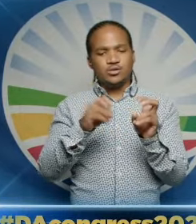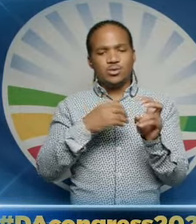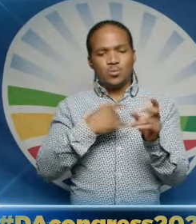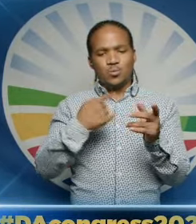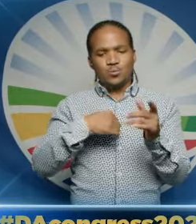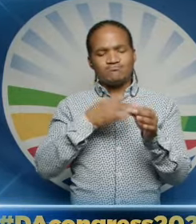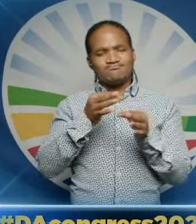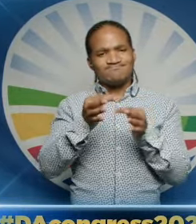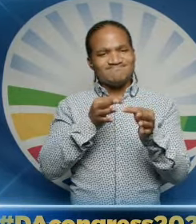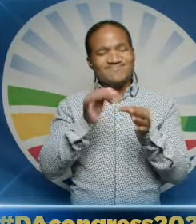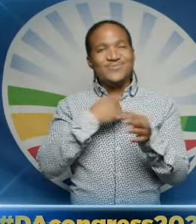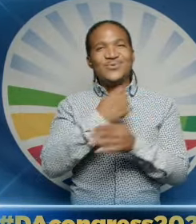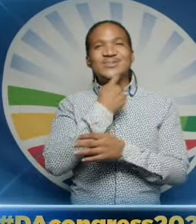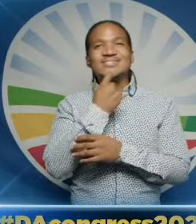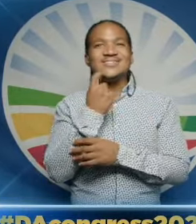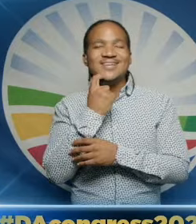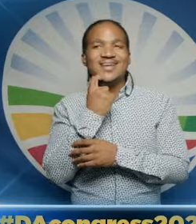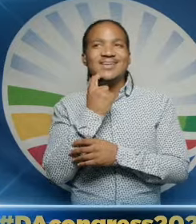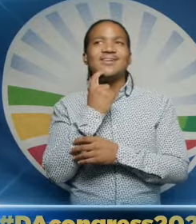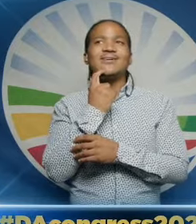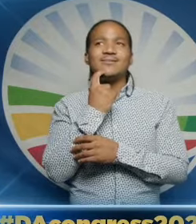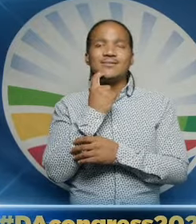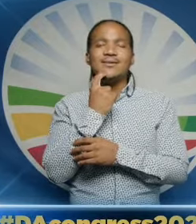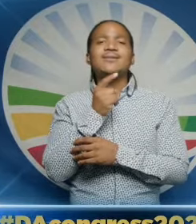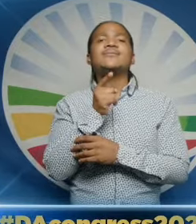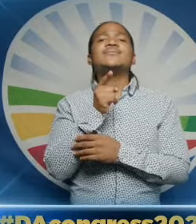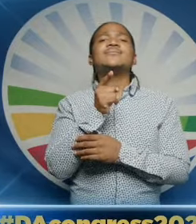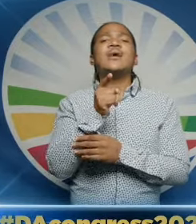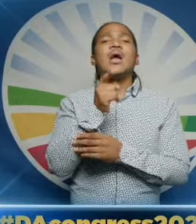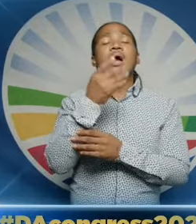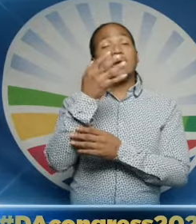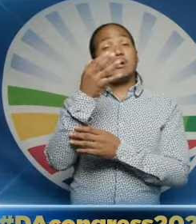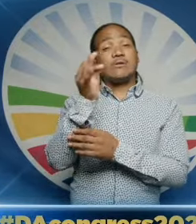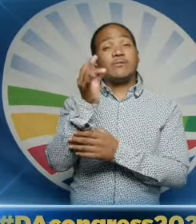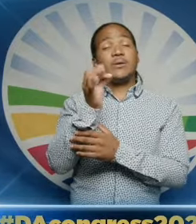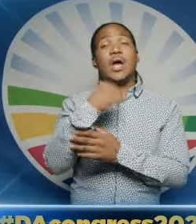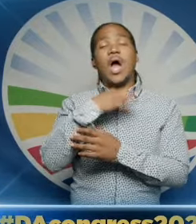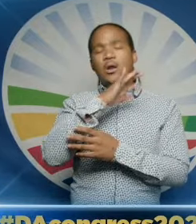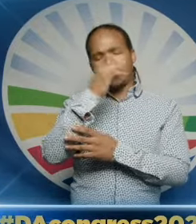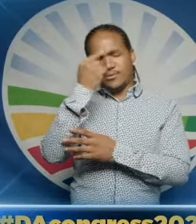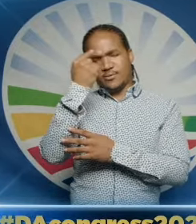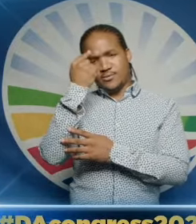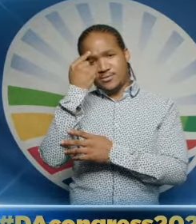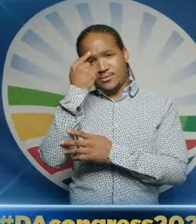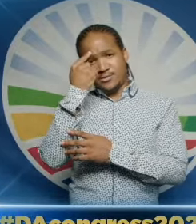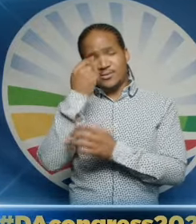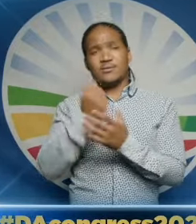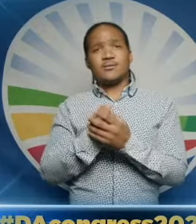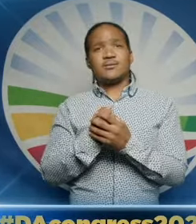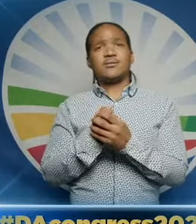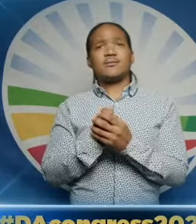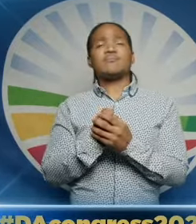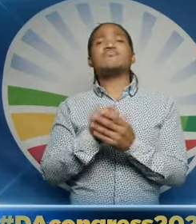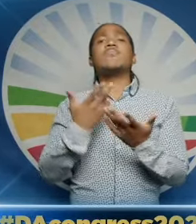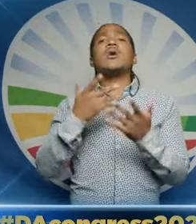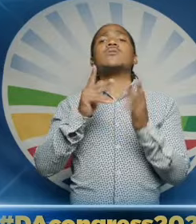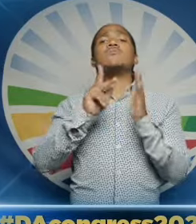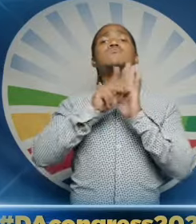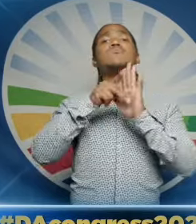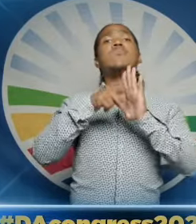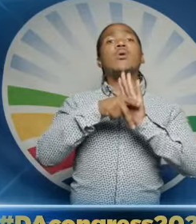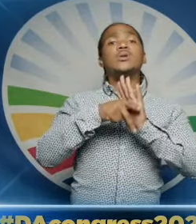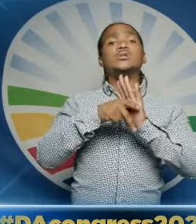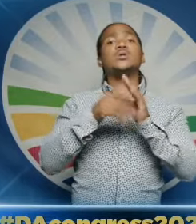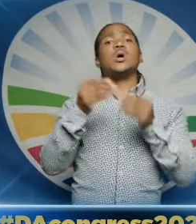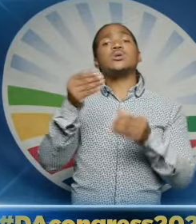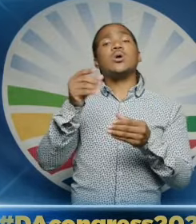policies, people say, well, it's a 50-page document, a 60-page document. But I think there's a place for, long policy documents, but also it's about